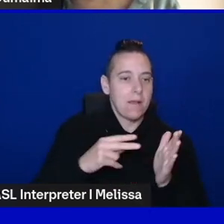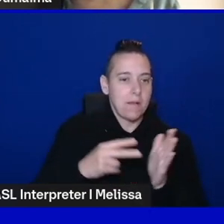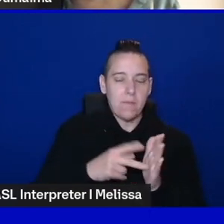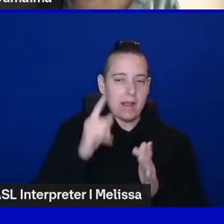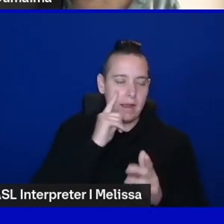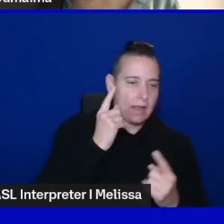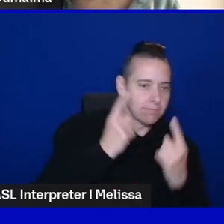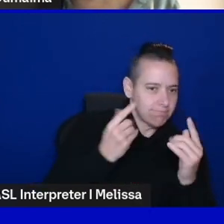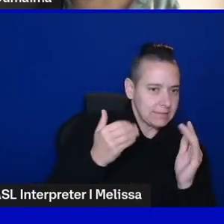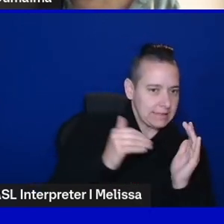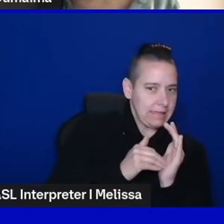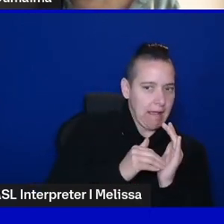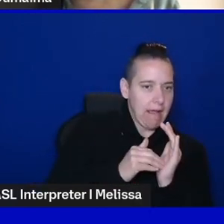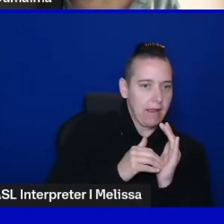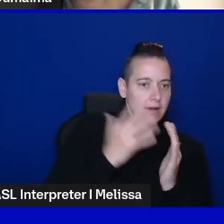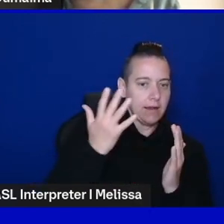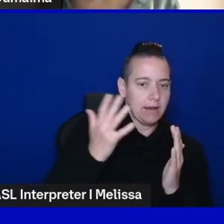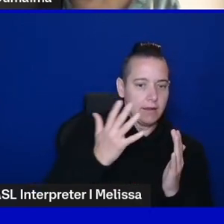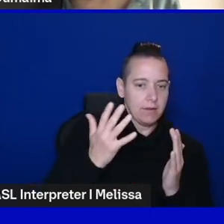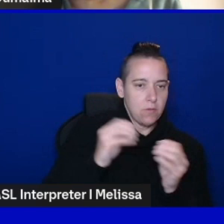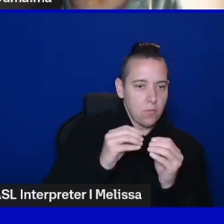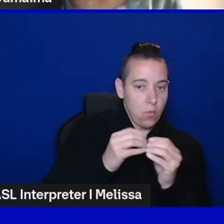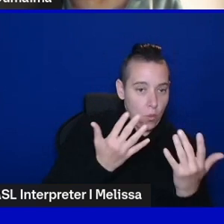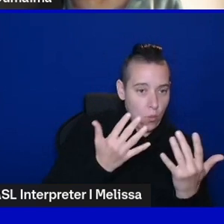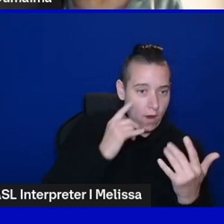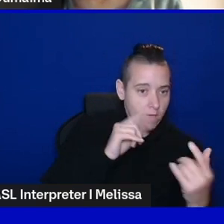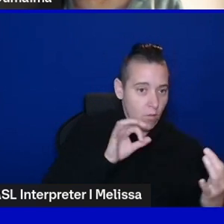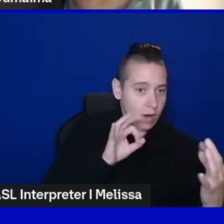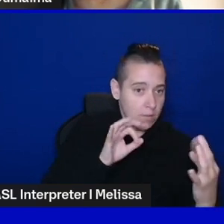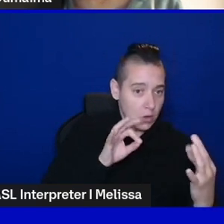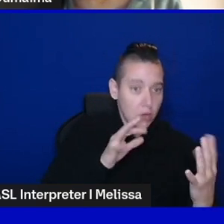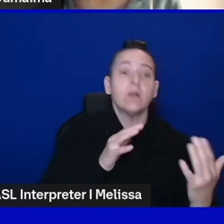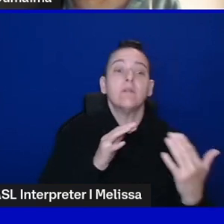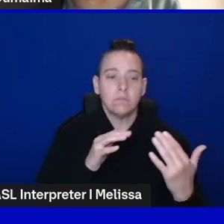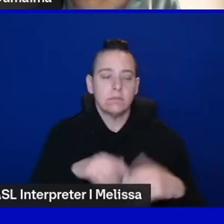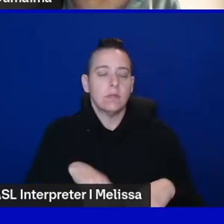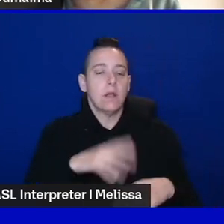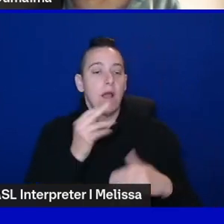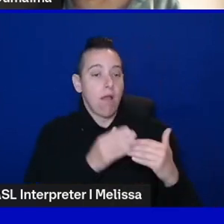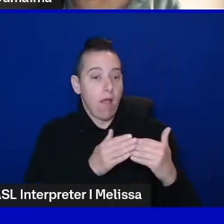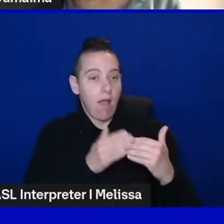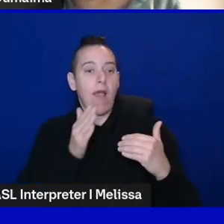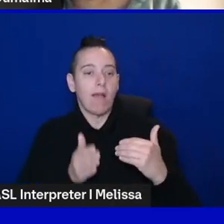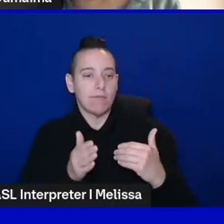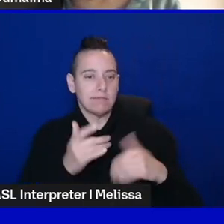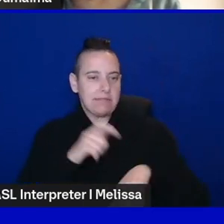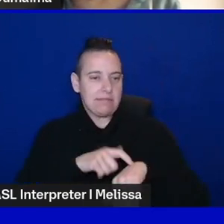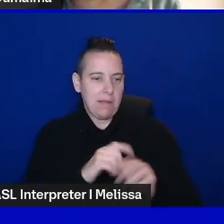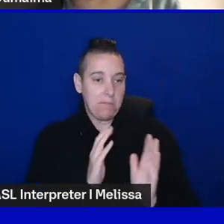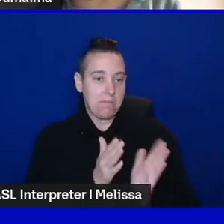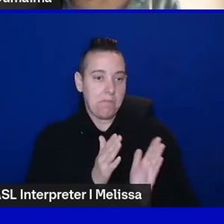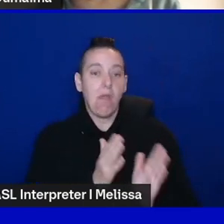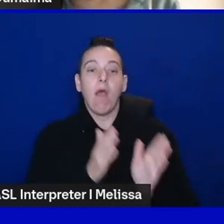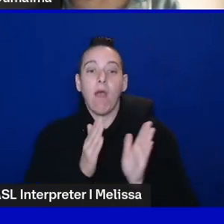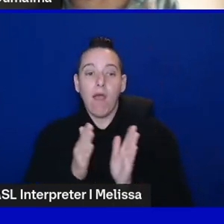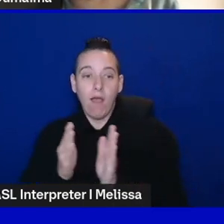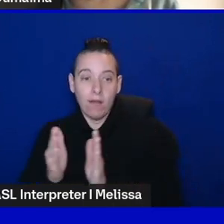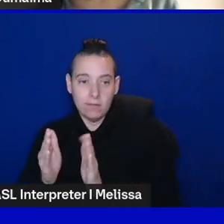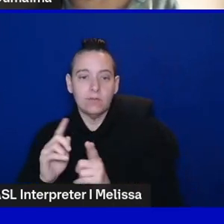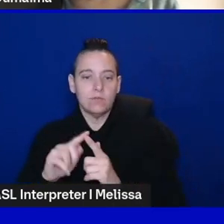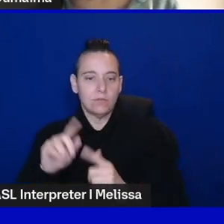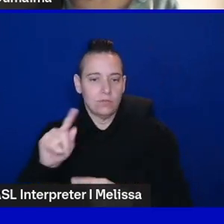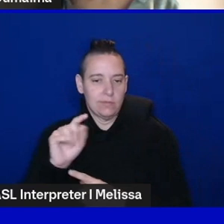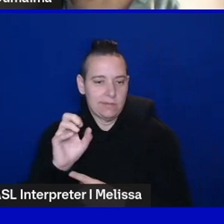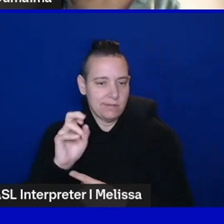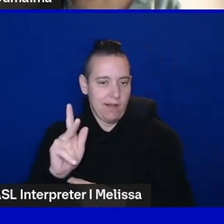reevaluates conditions and may proceed on new inputs. And then we move forward after a waiting period of time and eventually to the task-informed